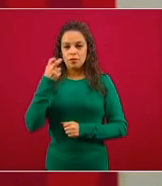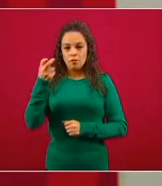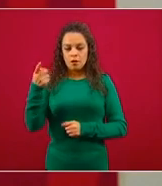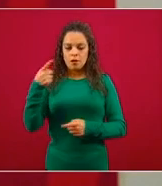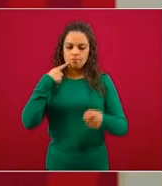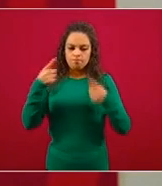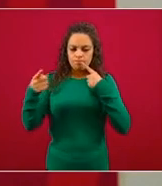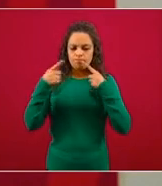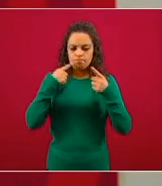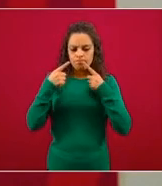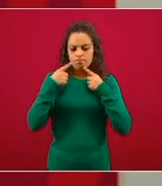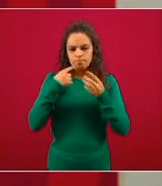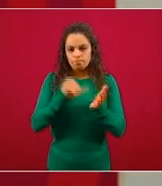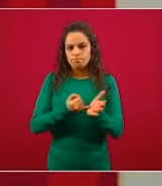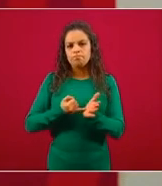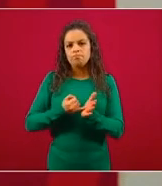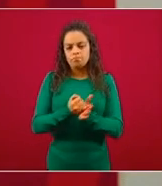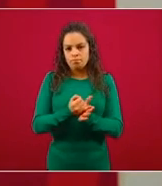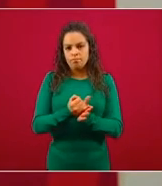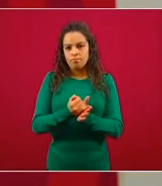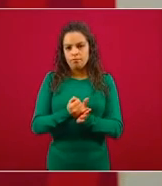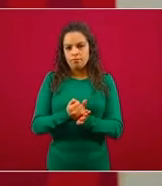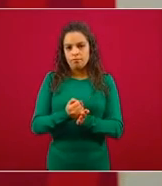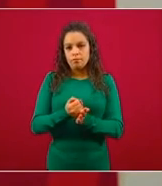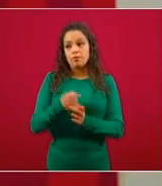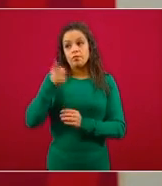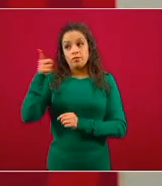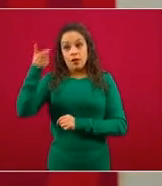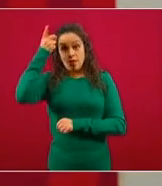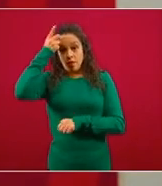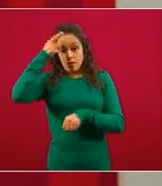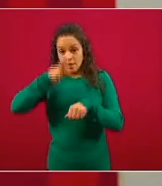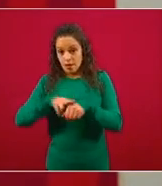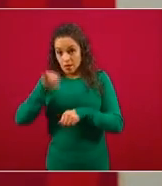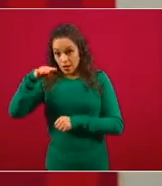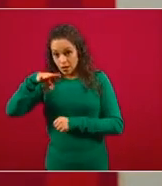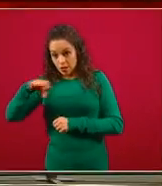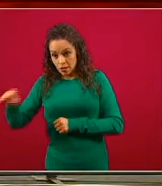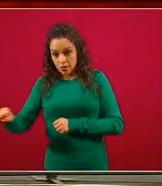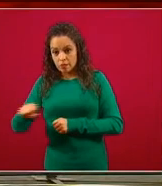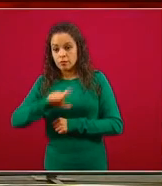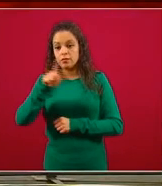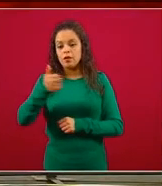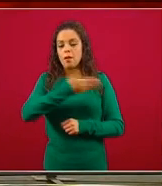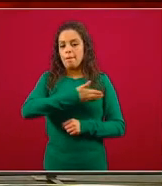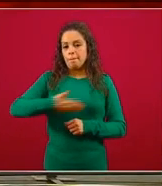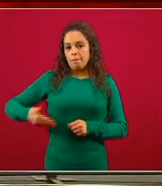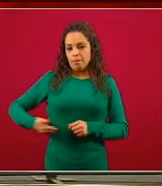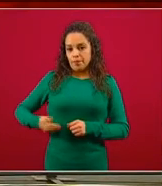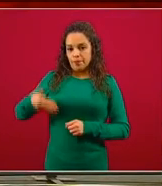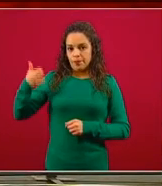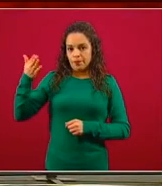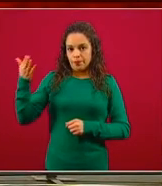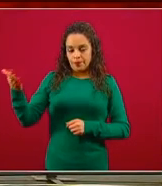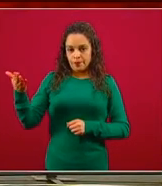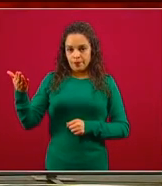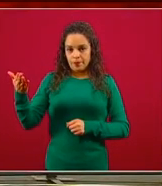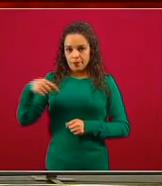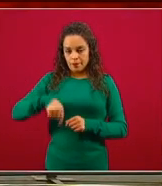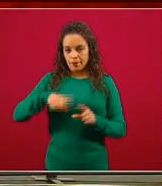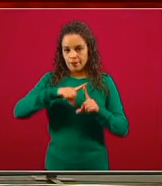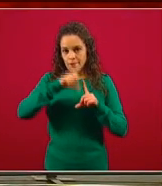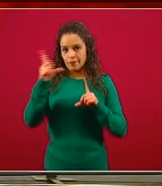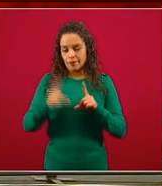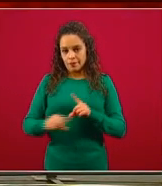We made a decision by the very director of IMSS so that IMSS